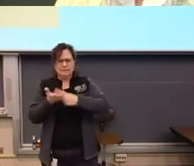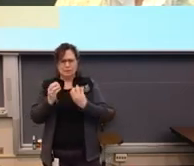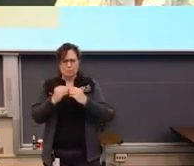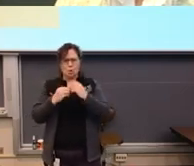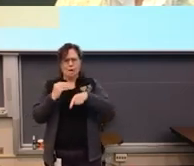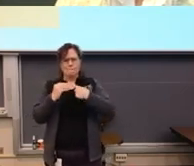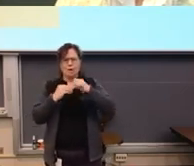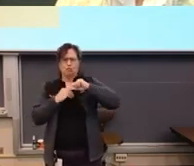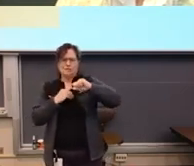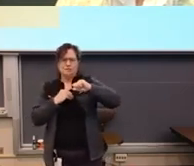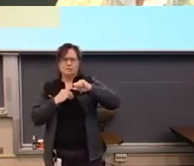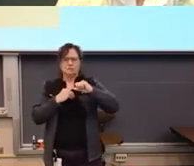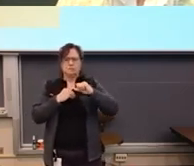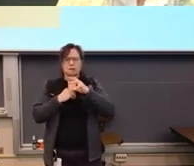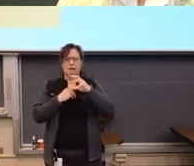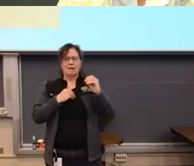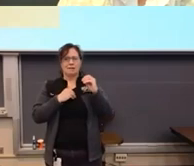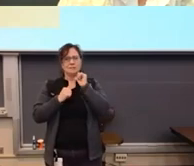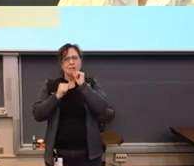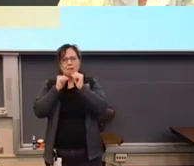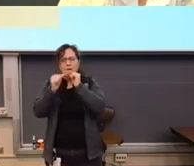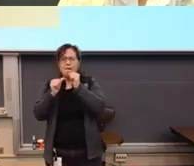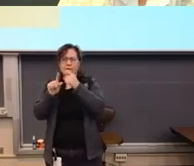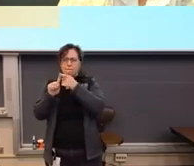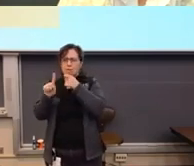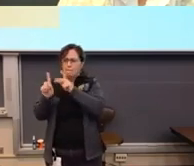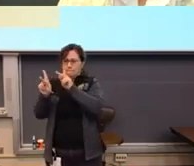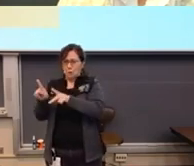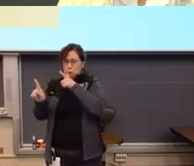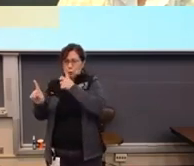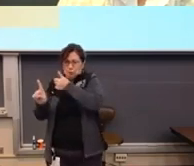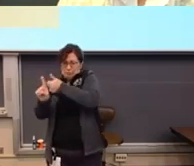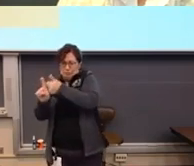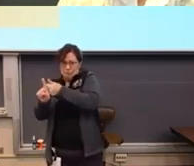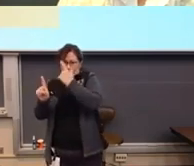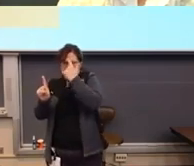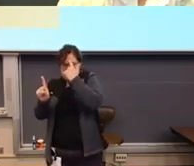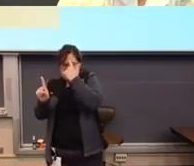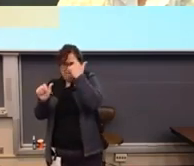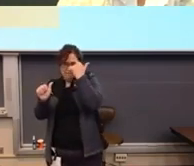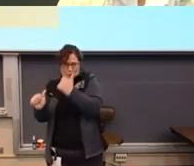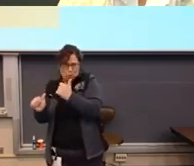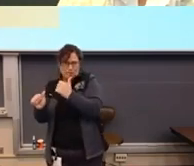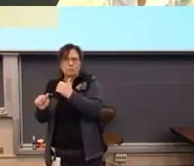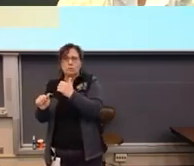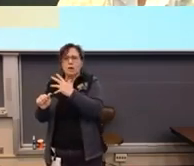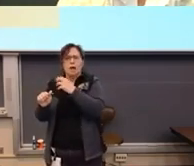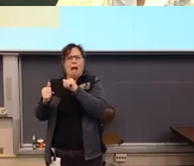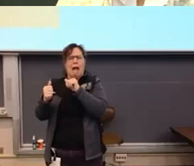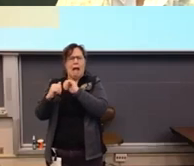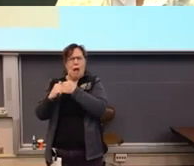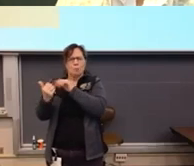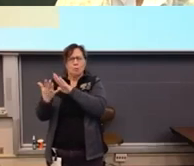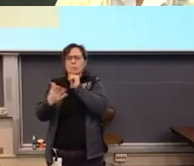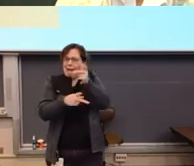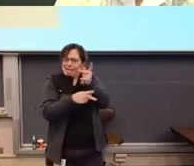resistance? Denial on the part of the person with cognitive impairment and how you would approach that? So instead of the caregiver having